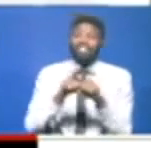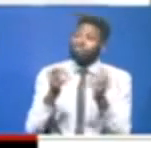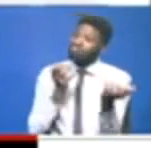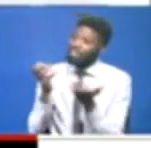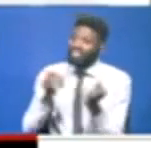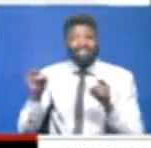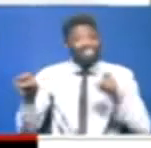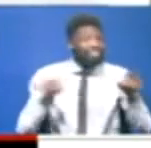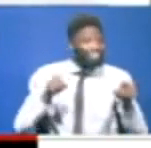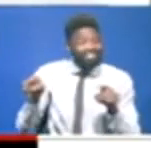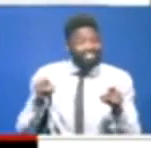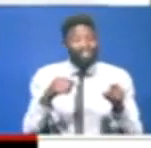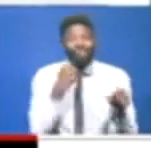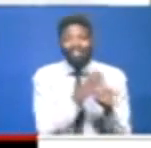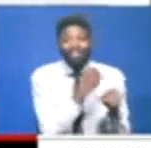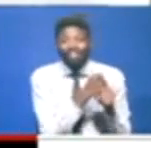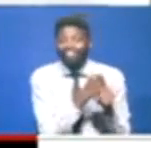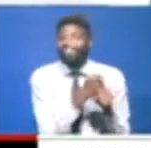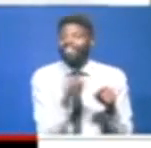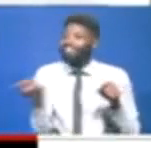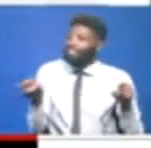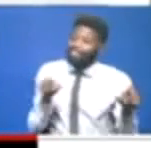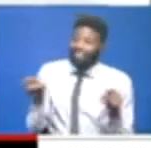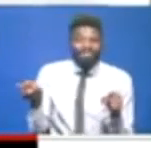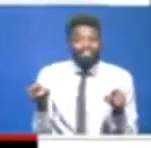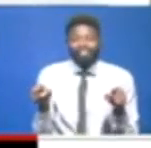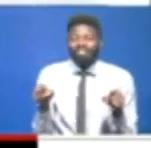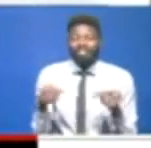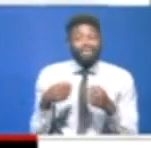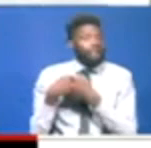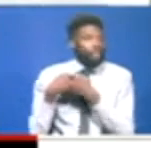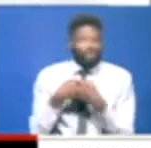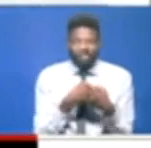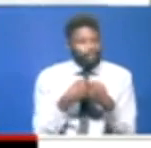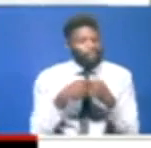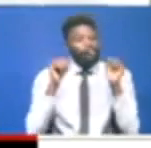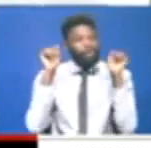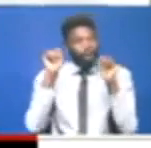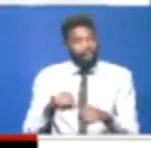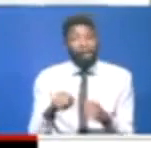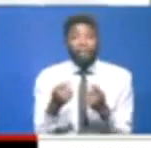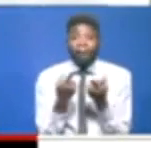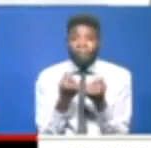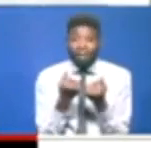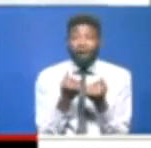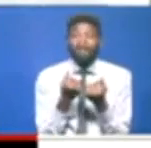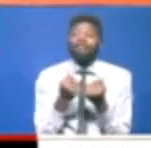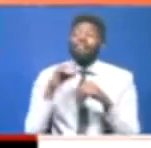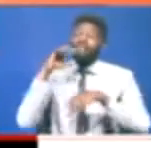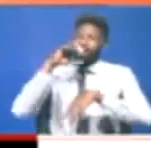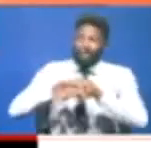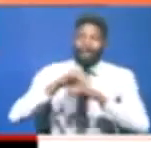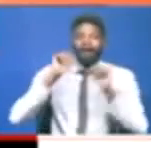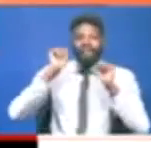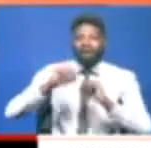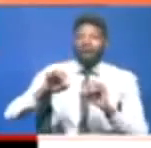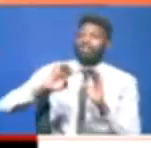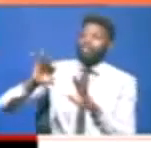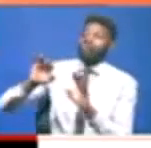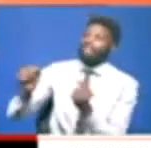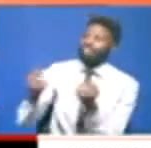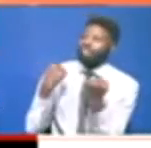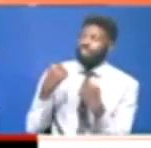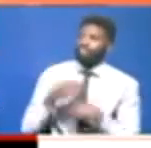and employment it can be very tricky. So the amount that you get, you can now save into that. Then the second